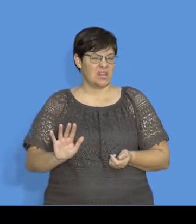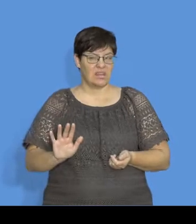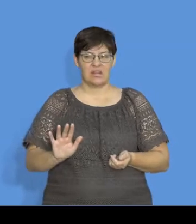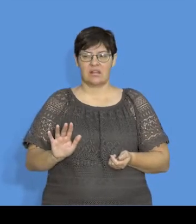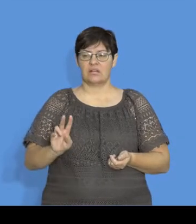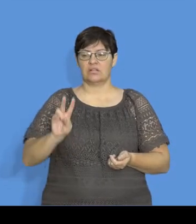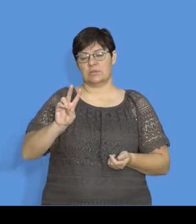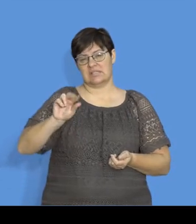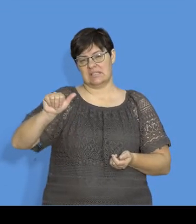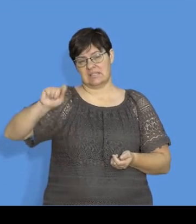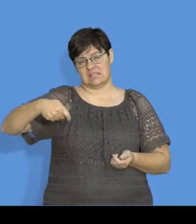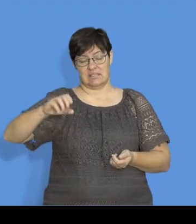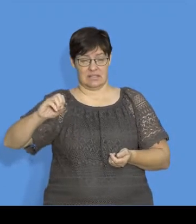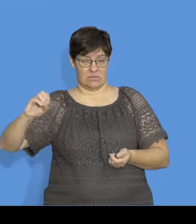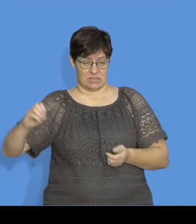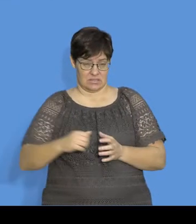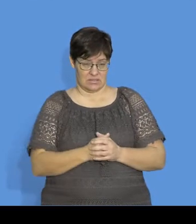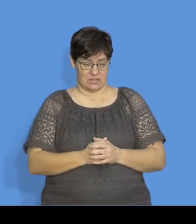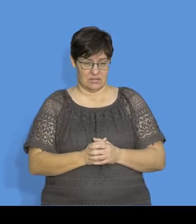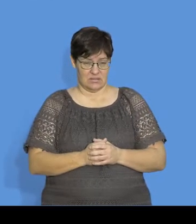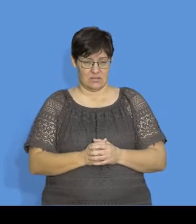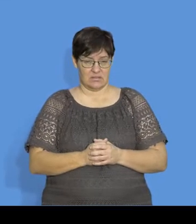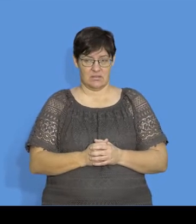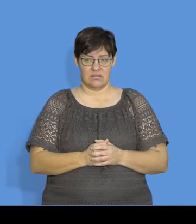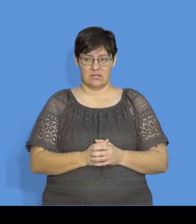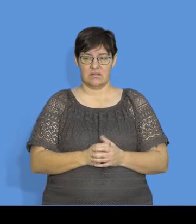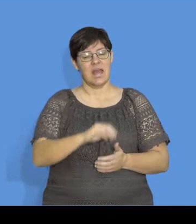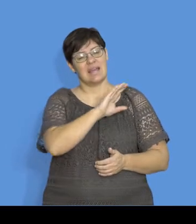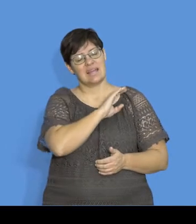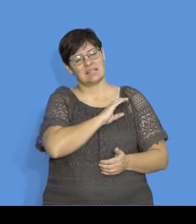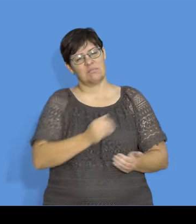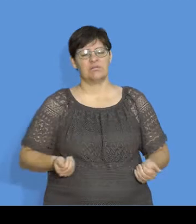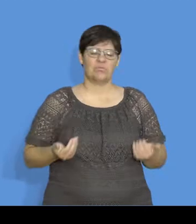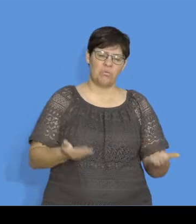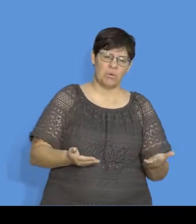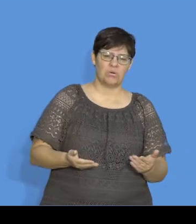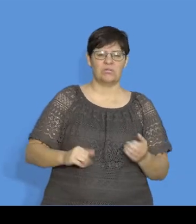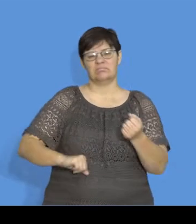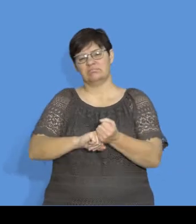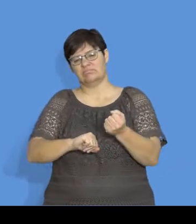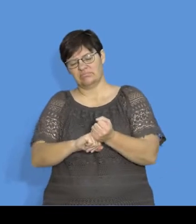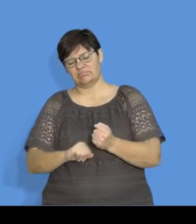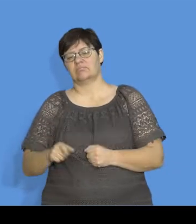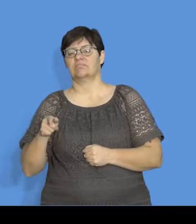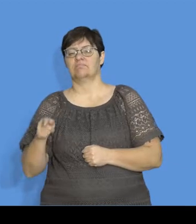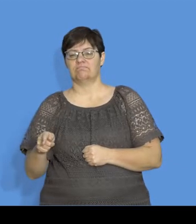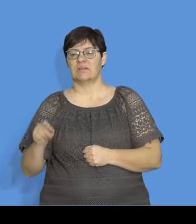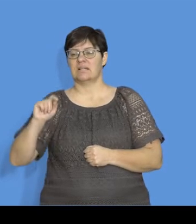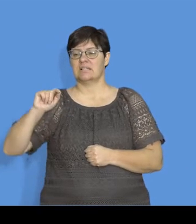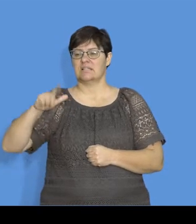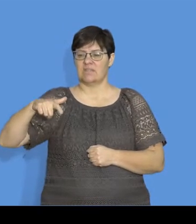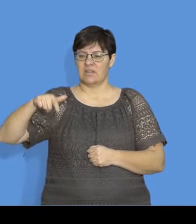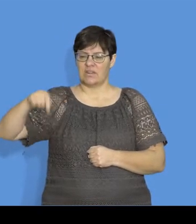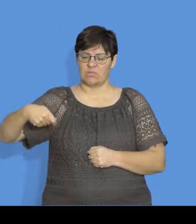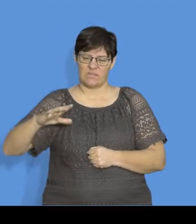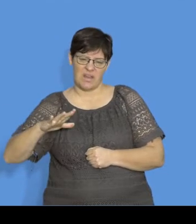will be about 26,000. And customer support, 17,000. And